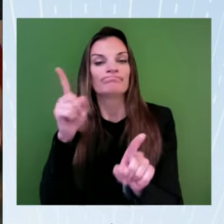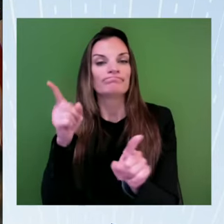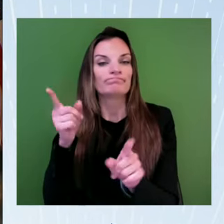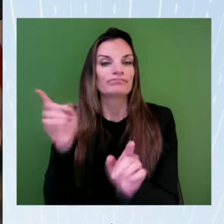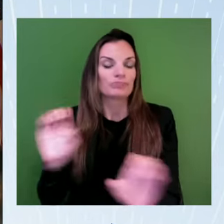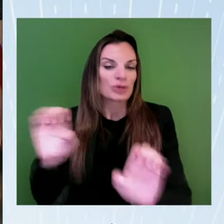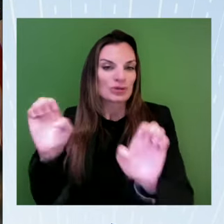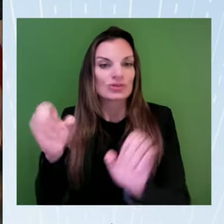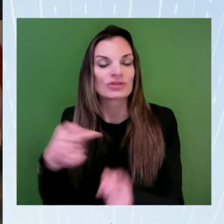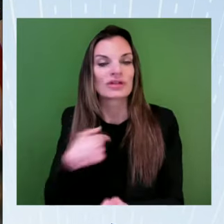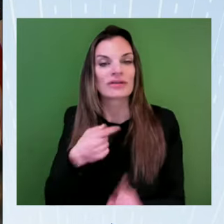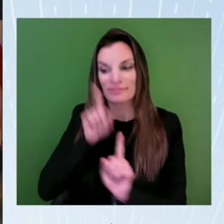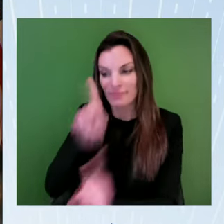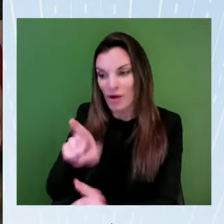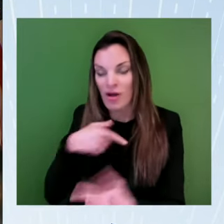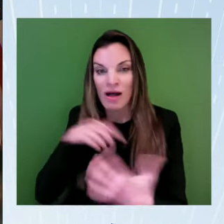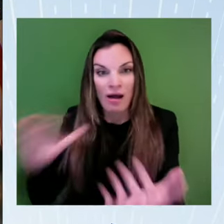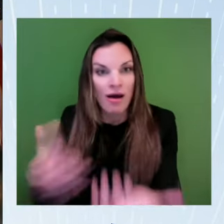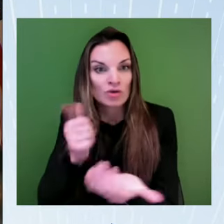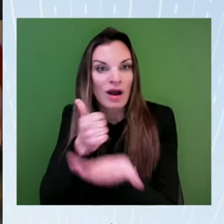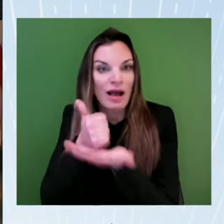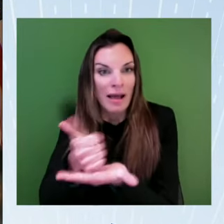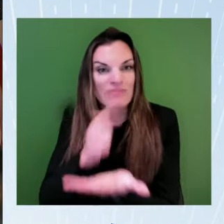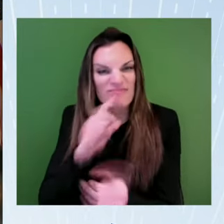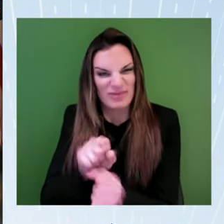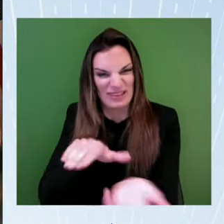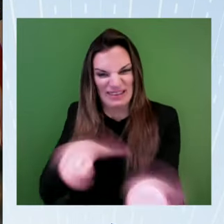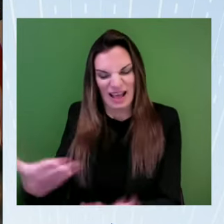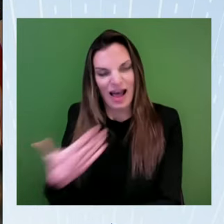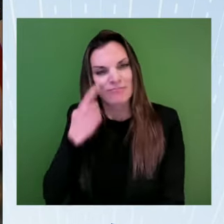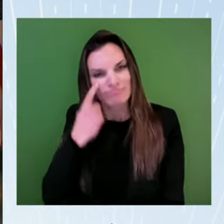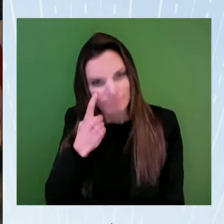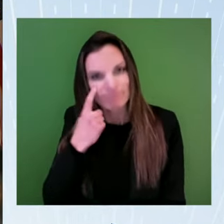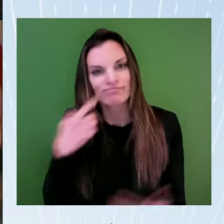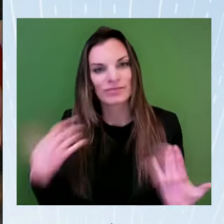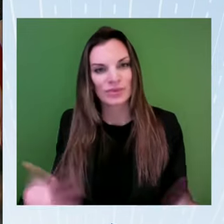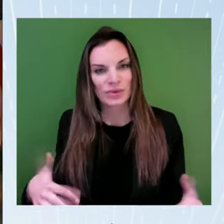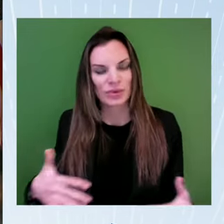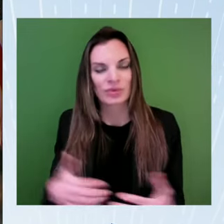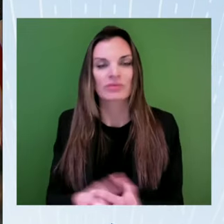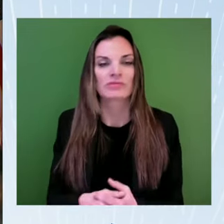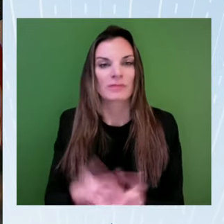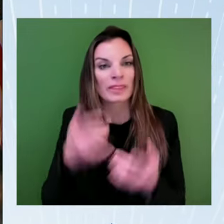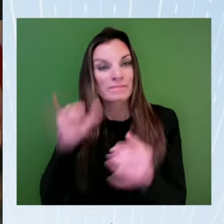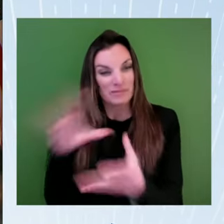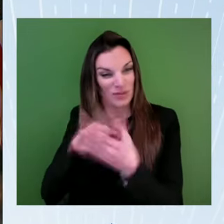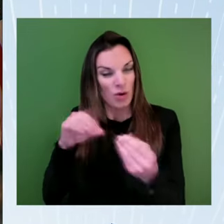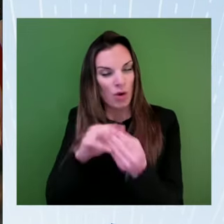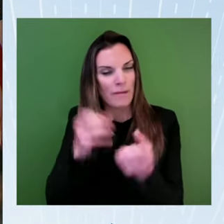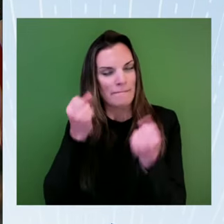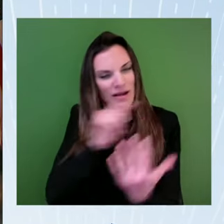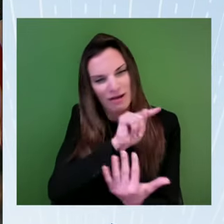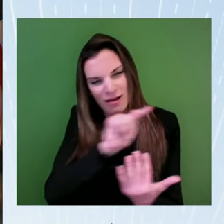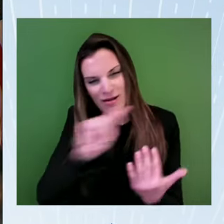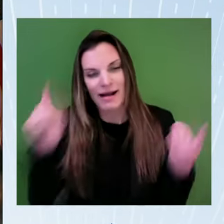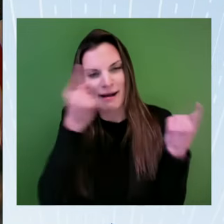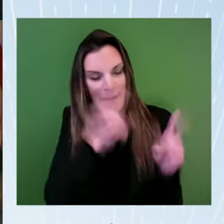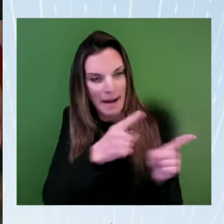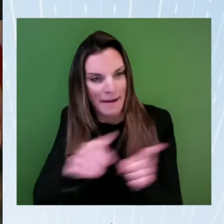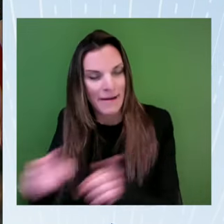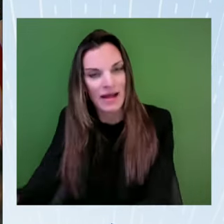again. And that's what brings us all together here today. You know, last month, with